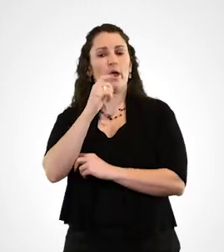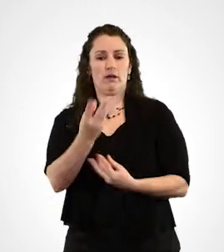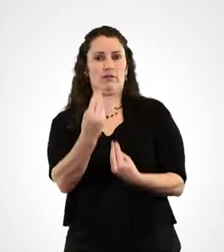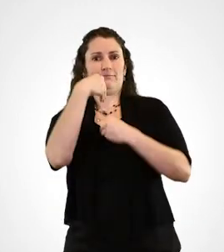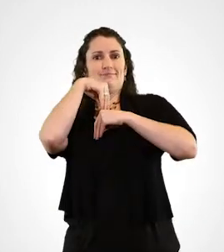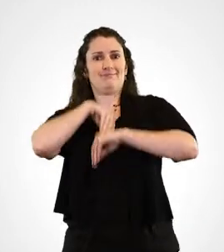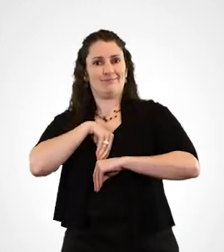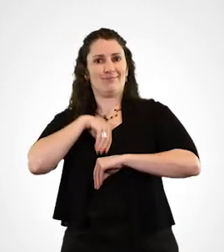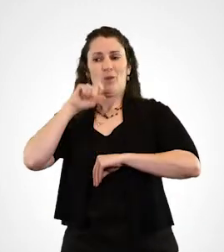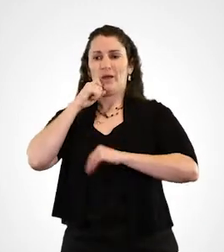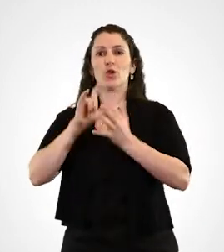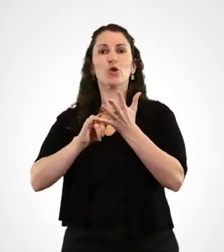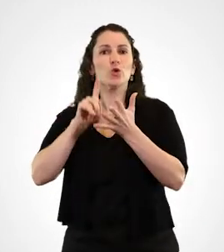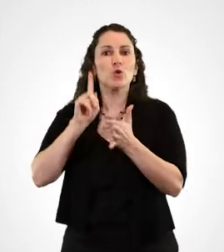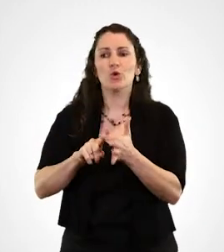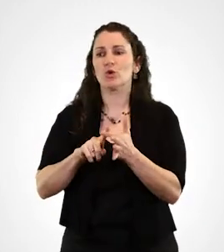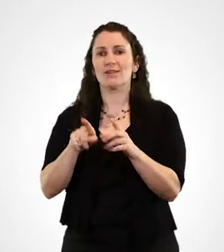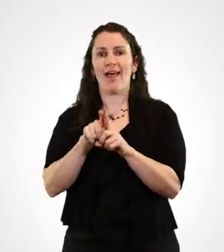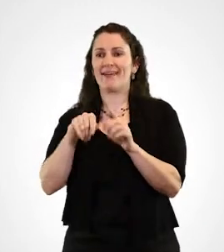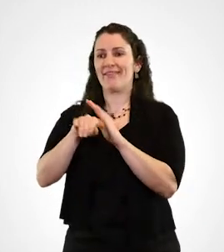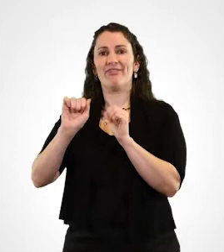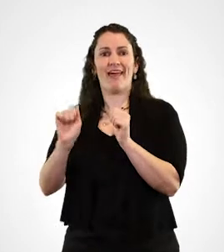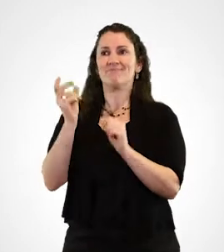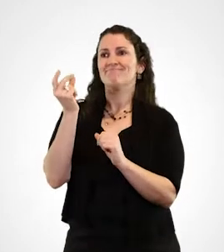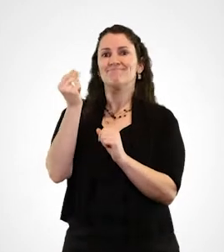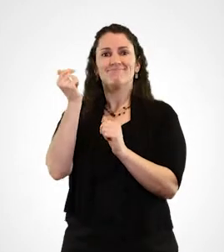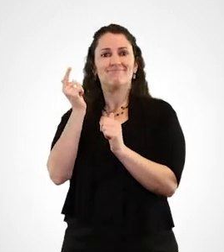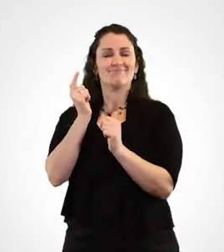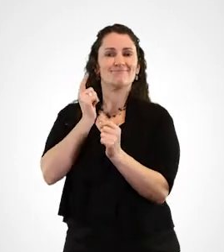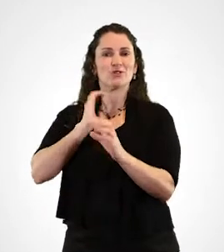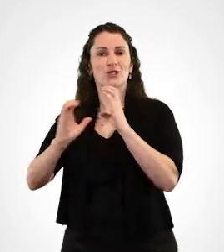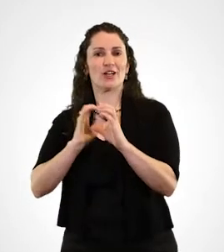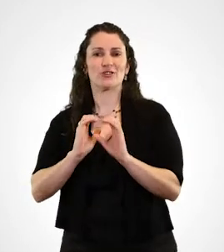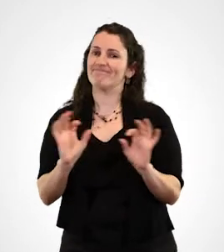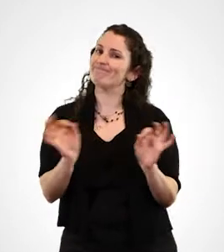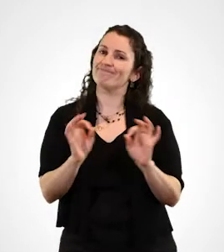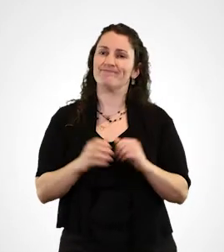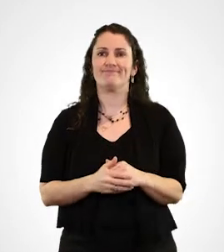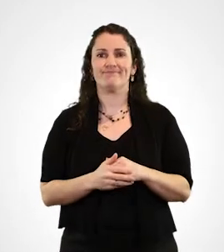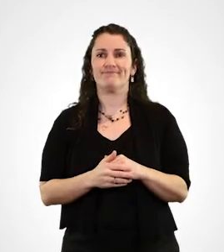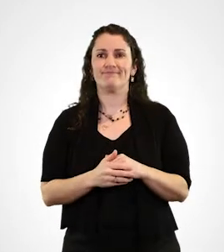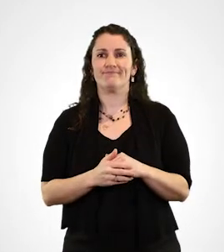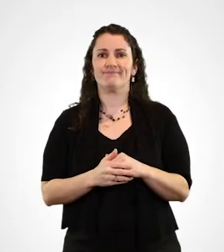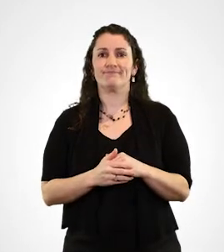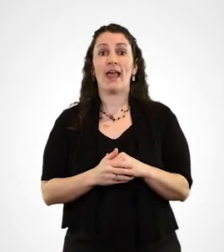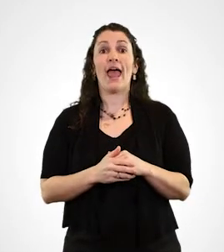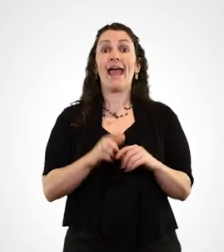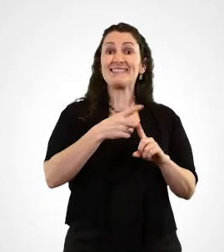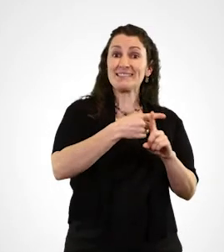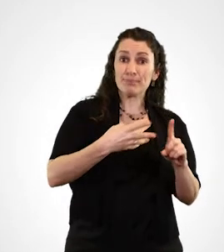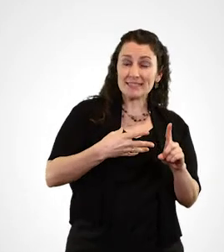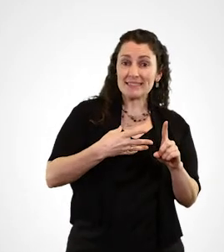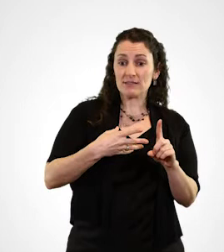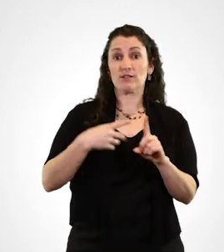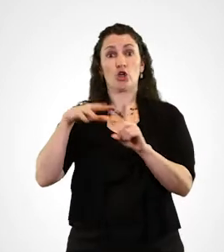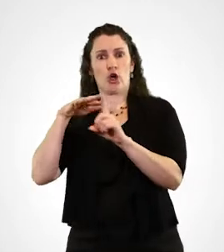the ability to use the words in their connected, spontaneous language. Explicit instruction in vocabulary actually has